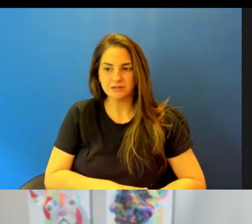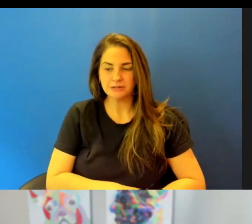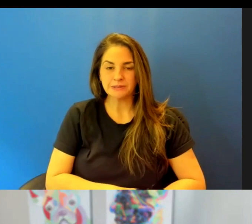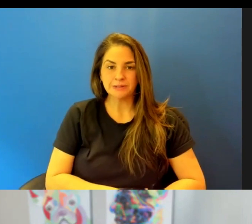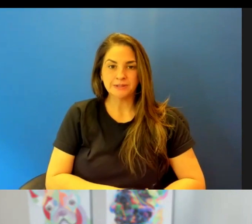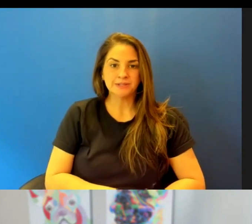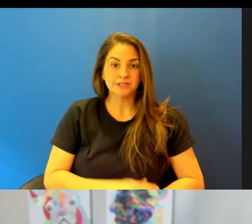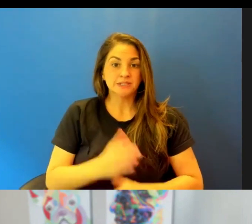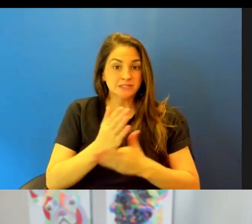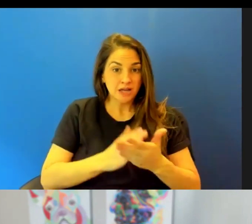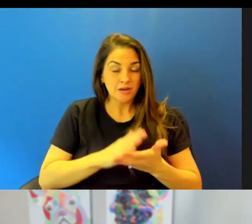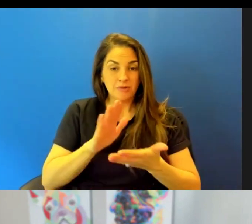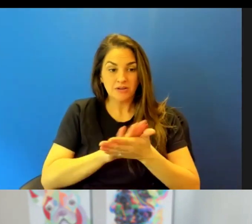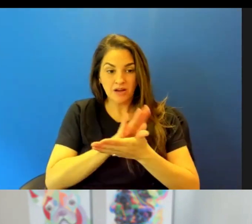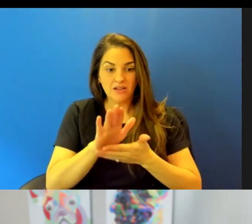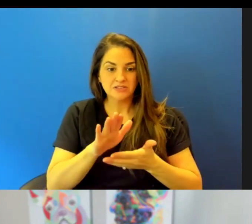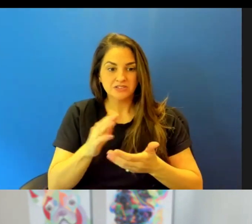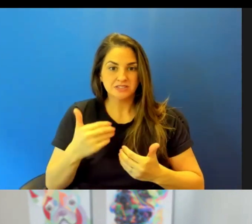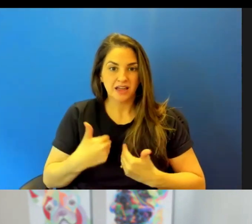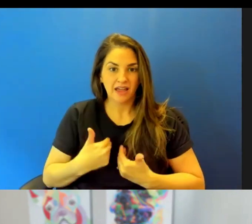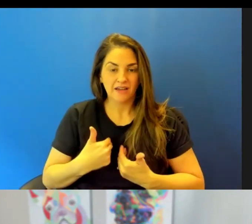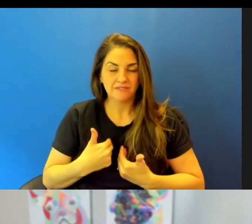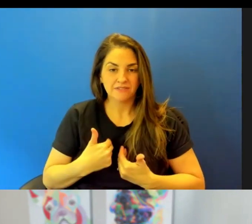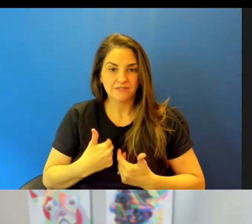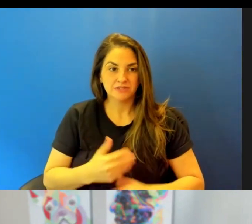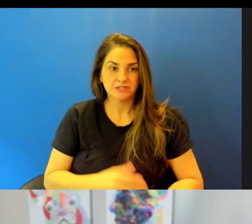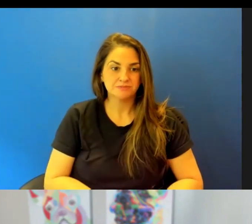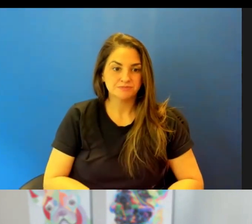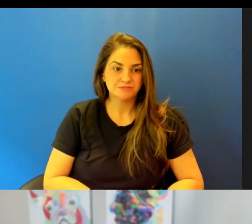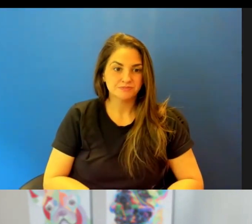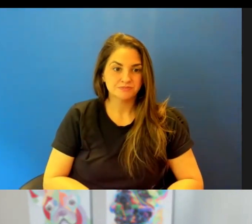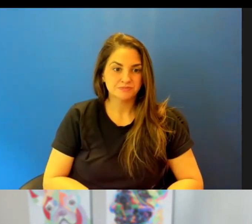some institutions have um,